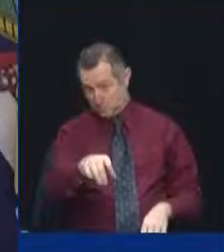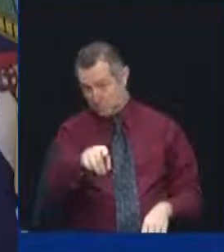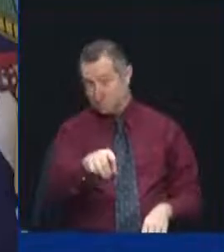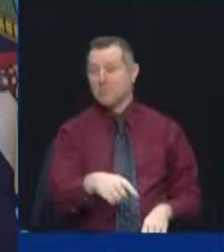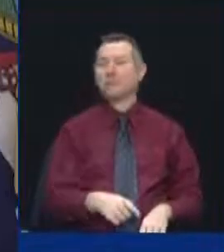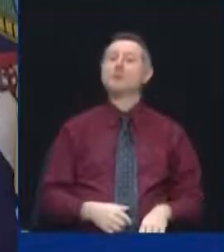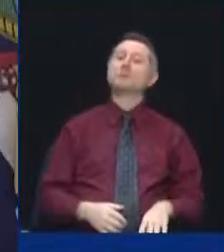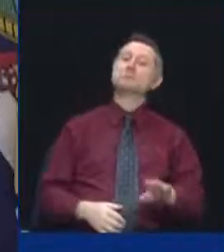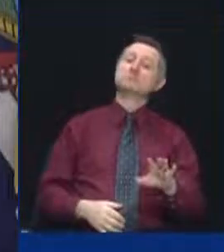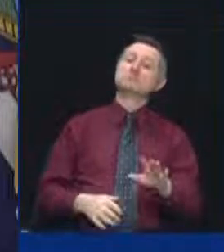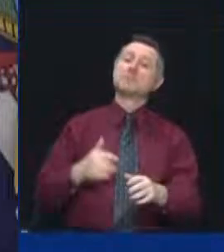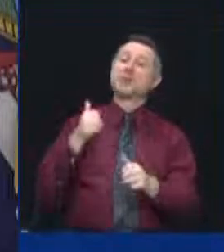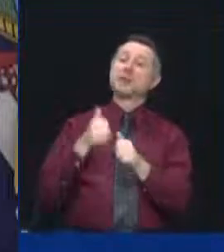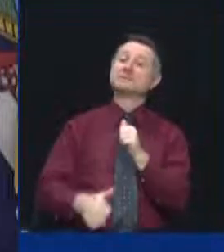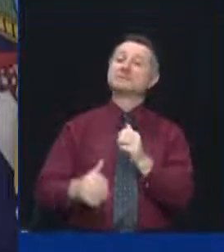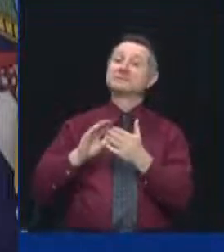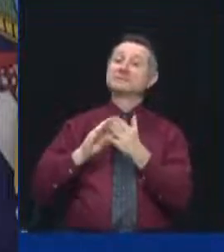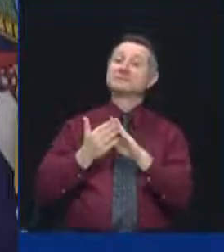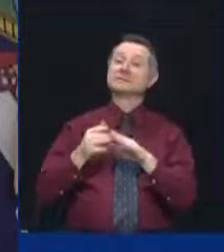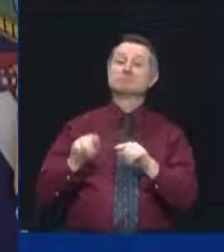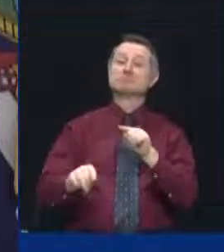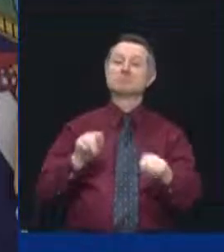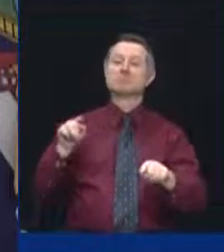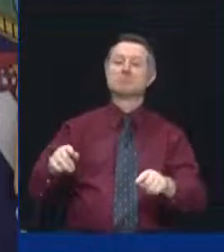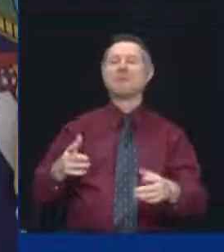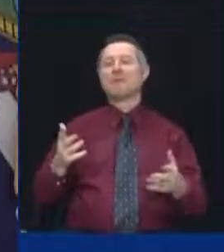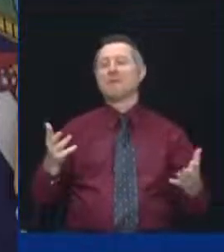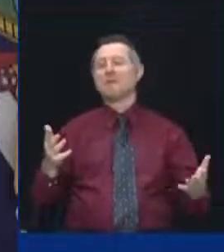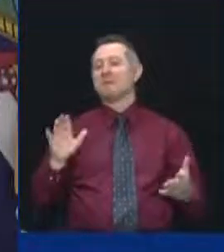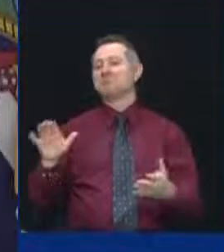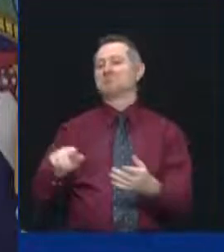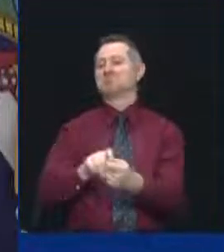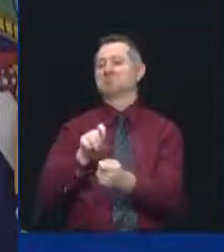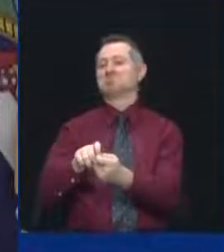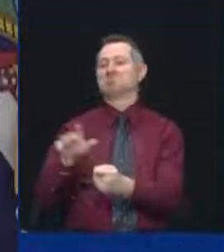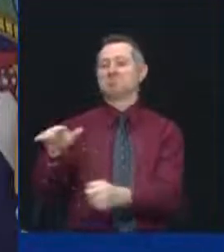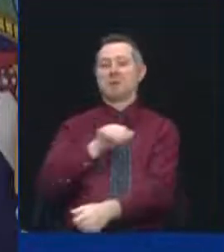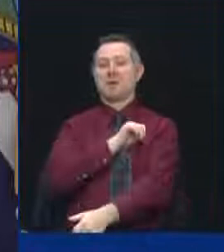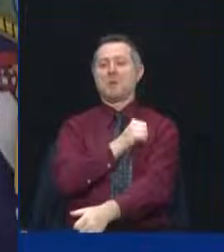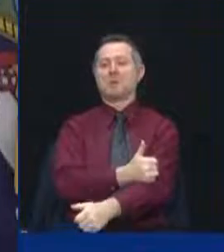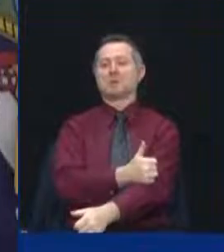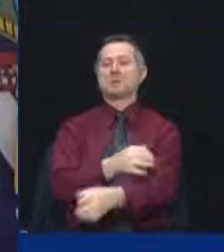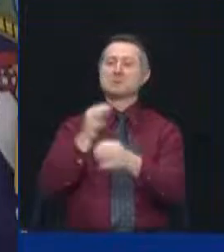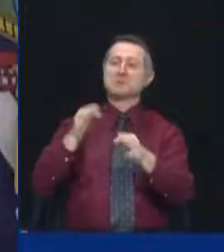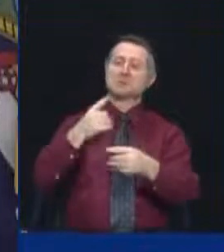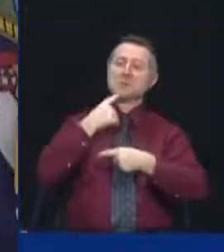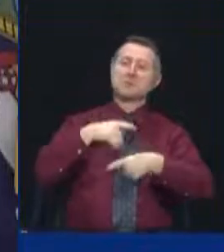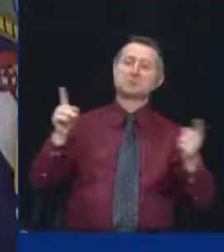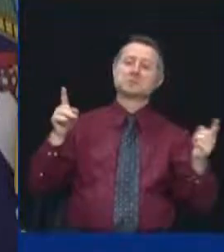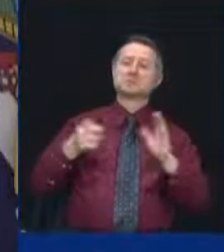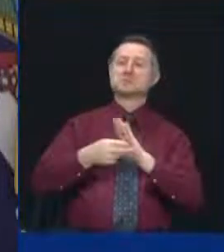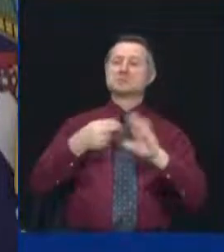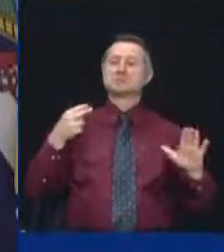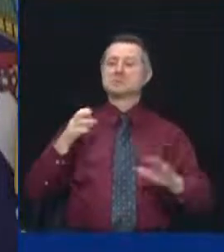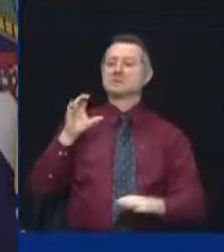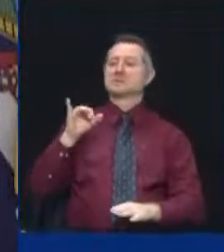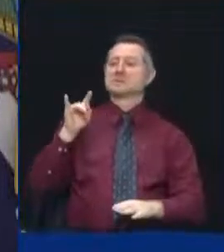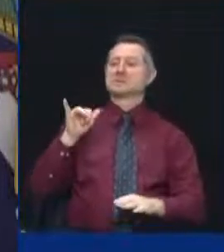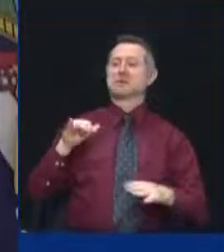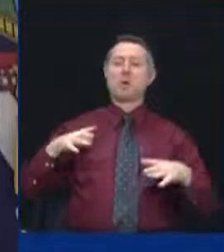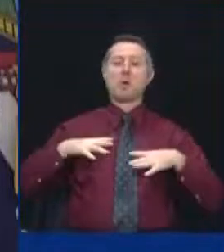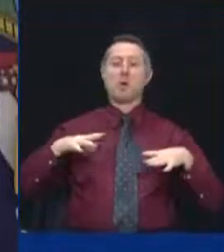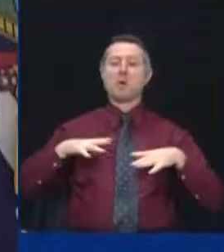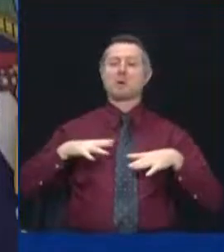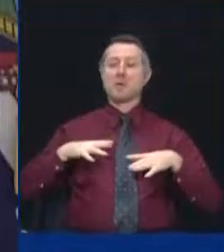can do, cities have certain authority, and a city can declare a city holiday. Buffalo can, New York City can,